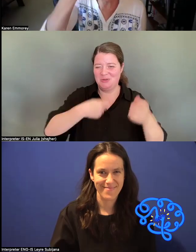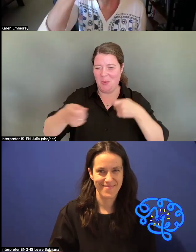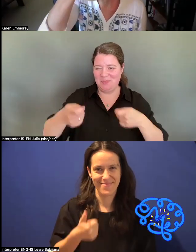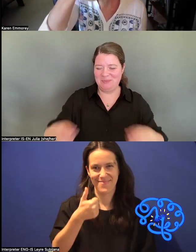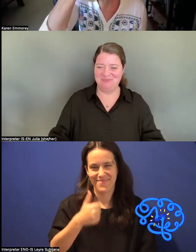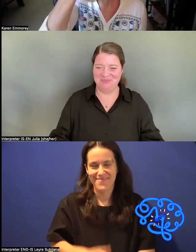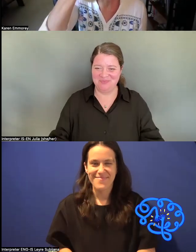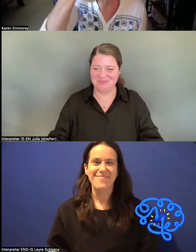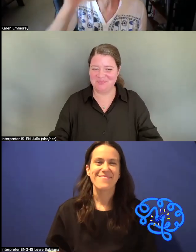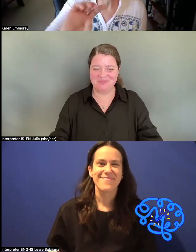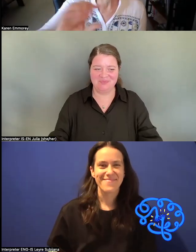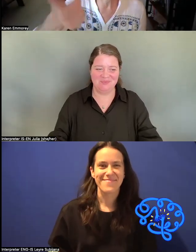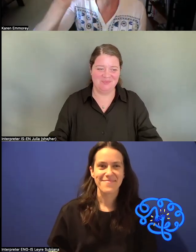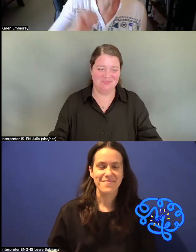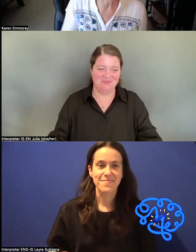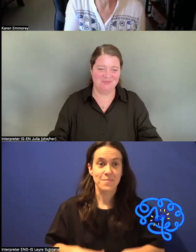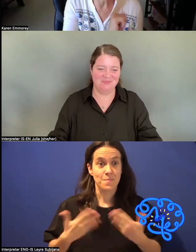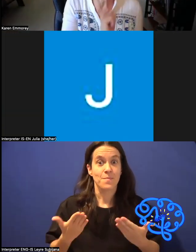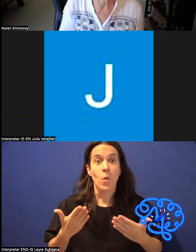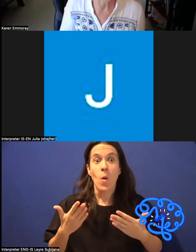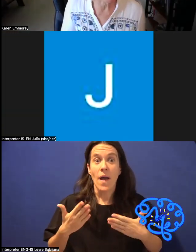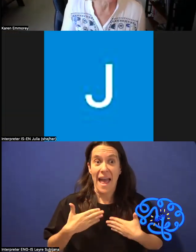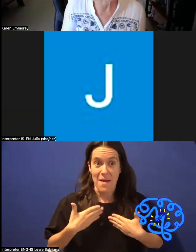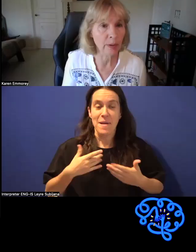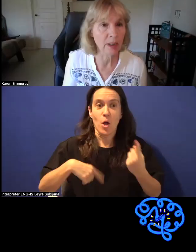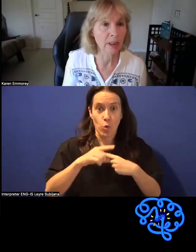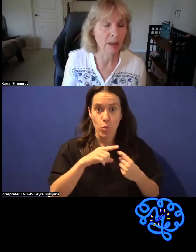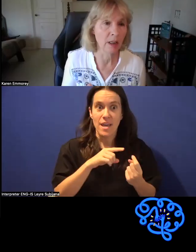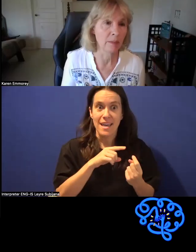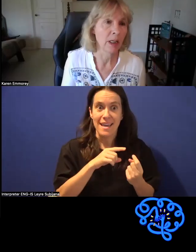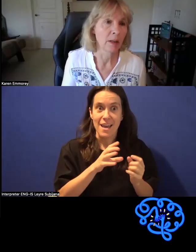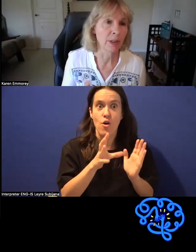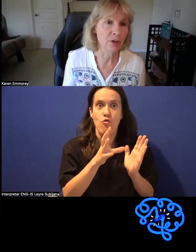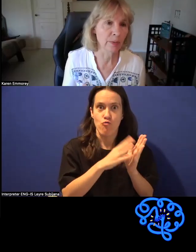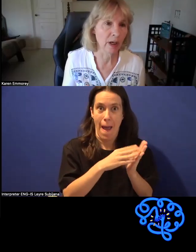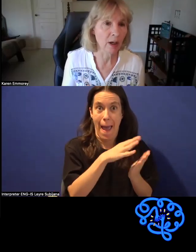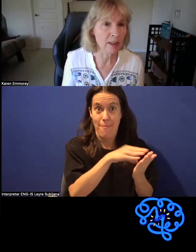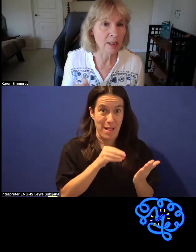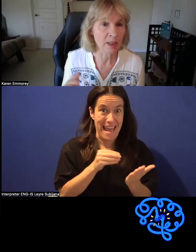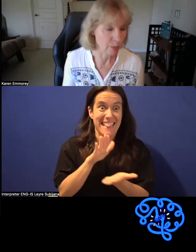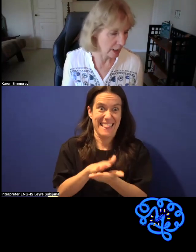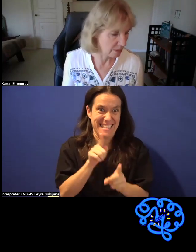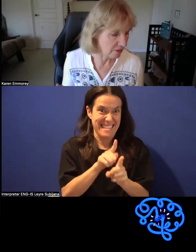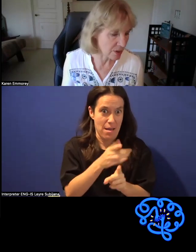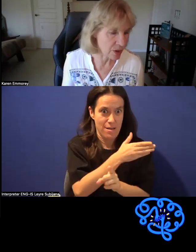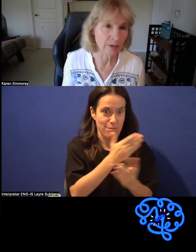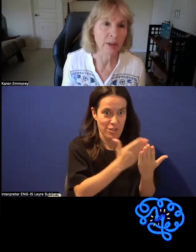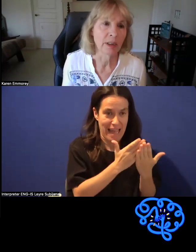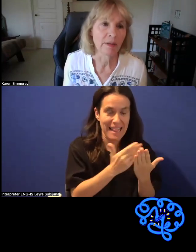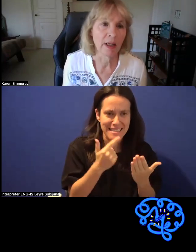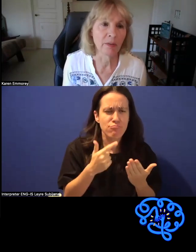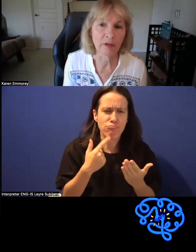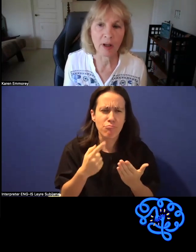So happily, we replicated all of those previous studies showing that pictures with iconic signs were named